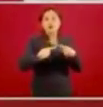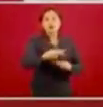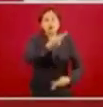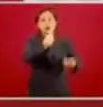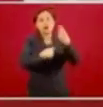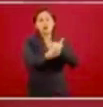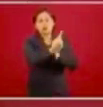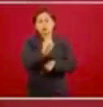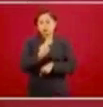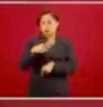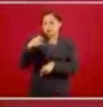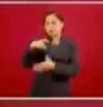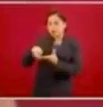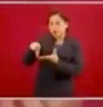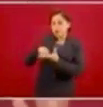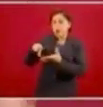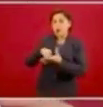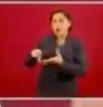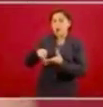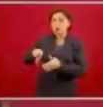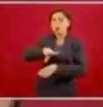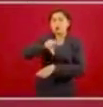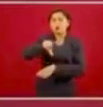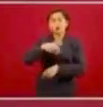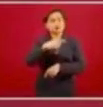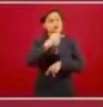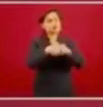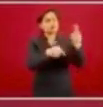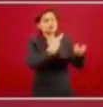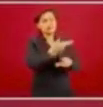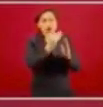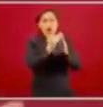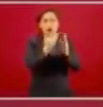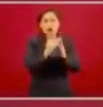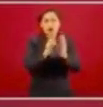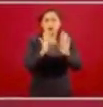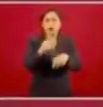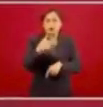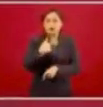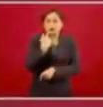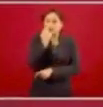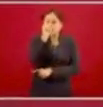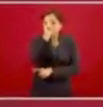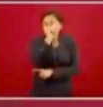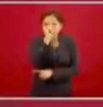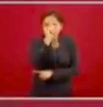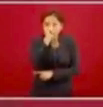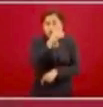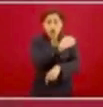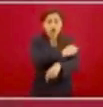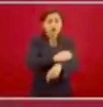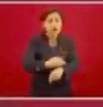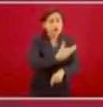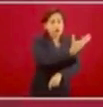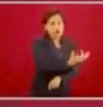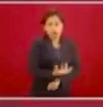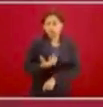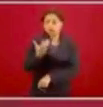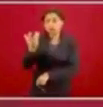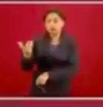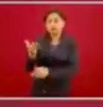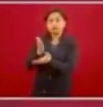recommendation, um, the presence of one person per family to do the grocery shopping.